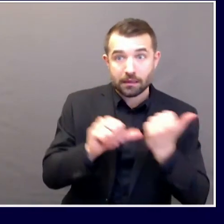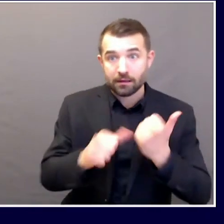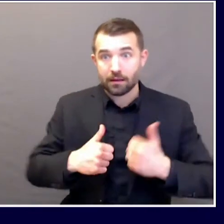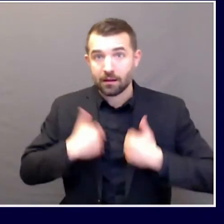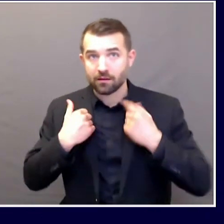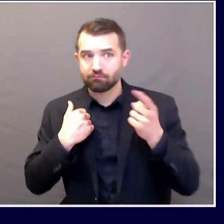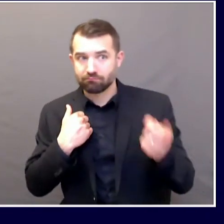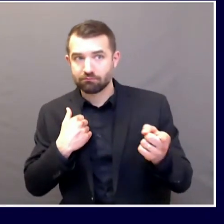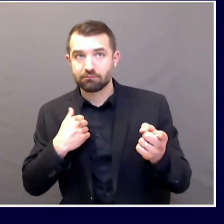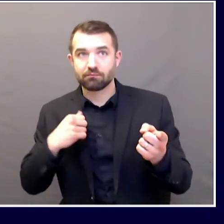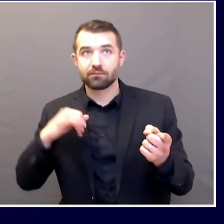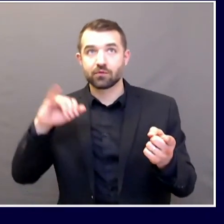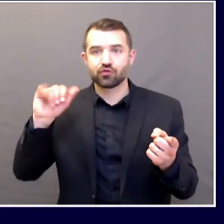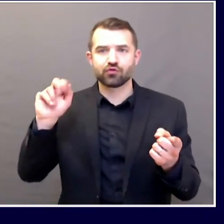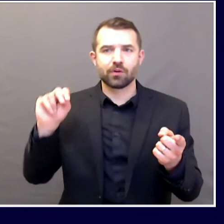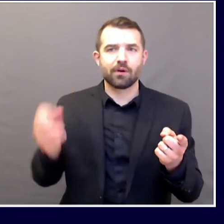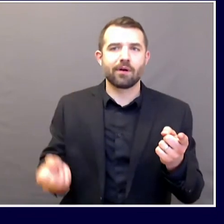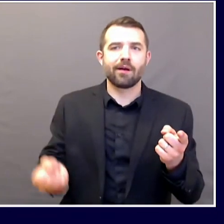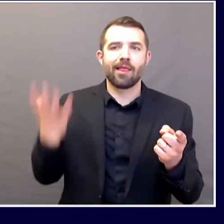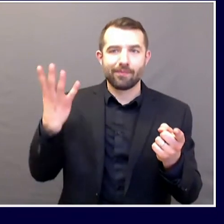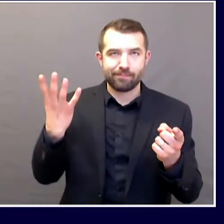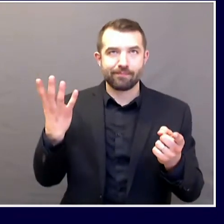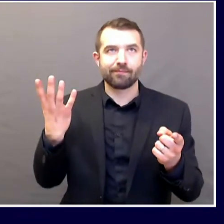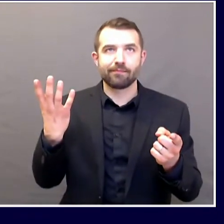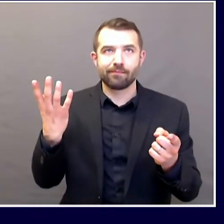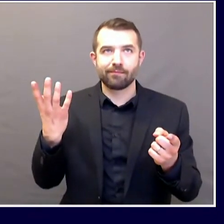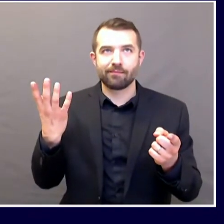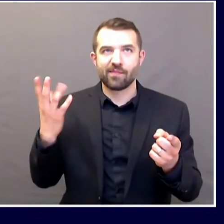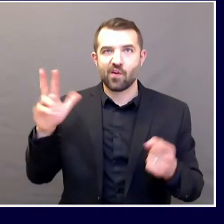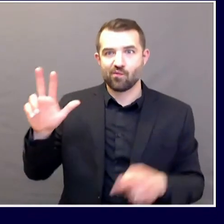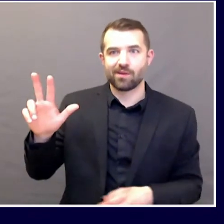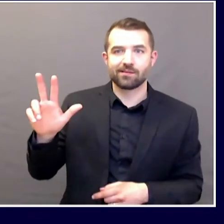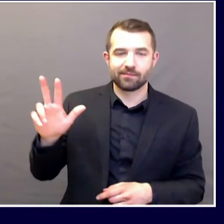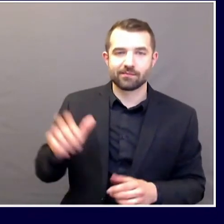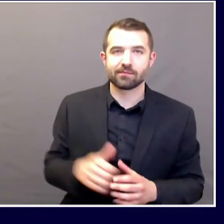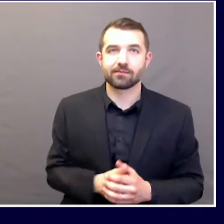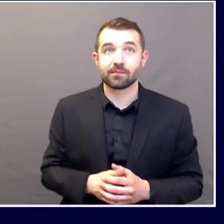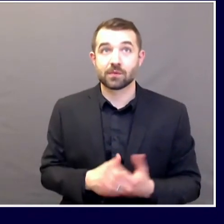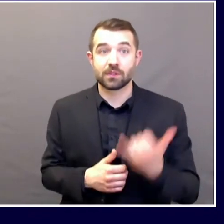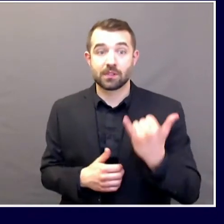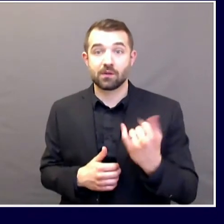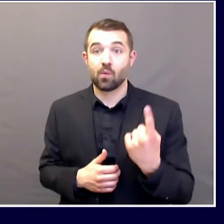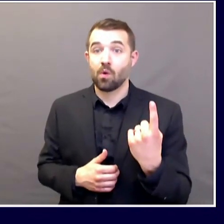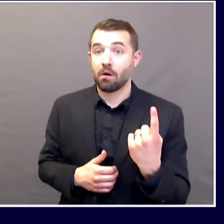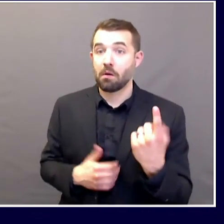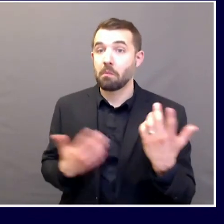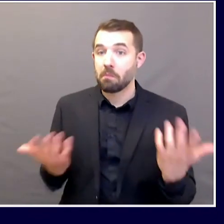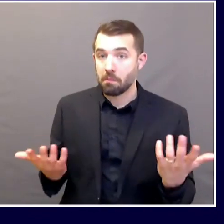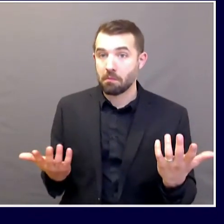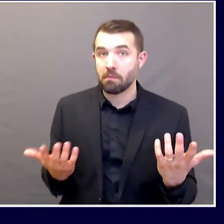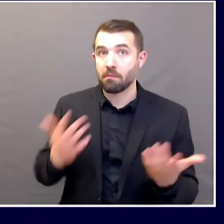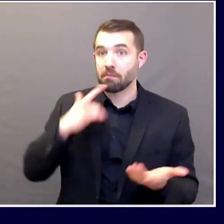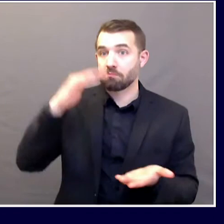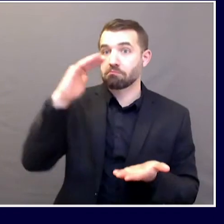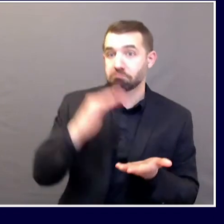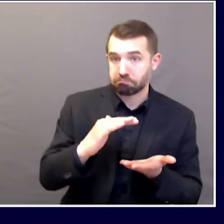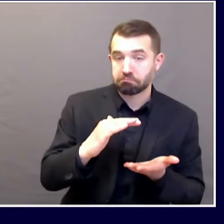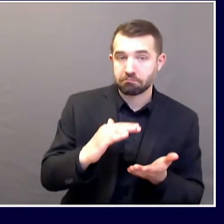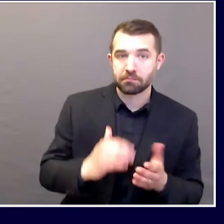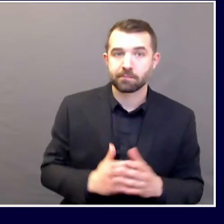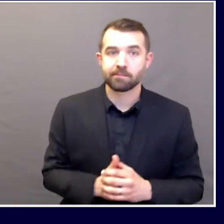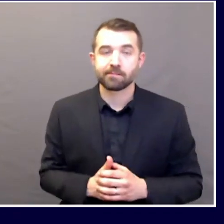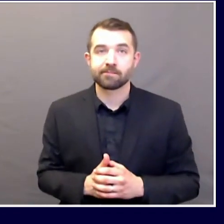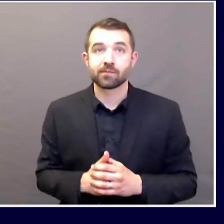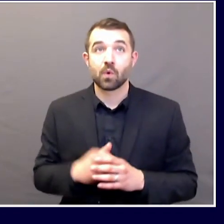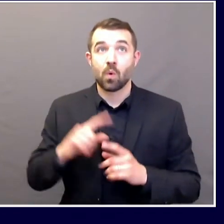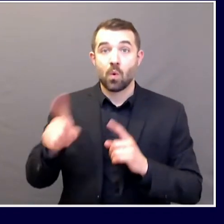person too many, make no mistake. And we all lose a little bit when one of our elders in a long-term